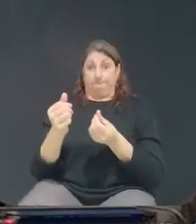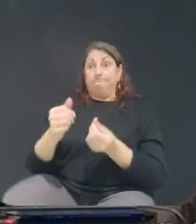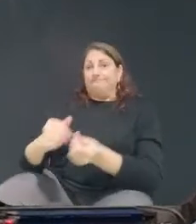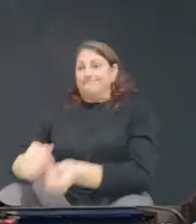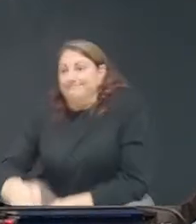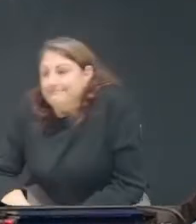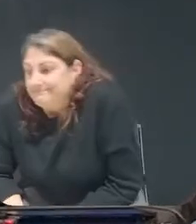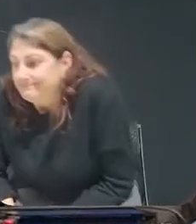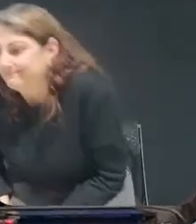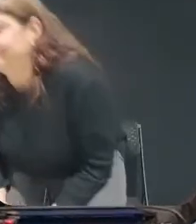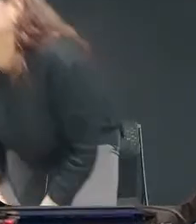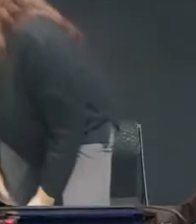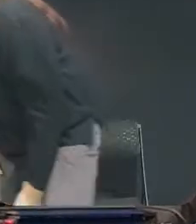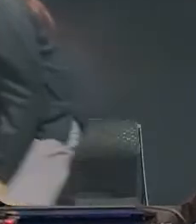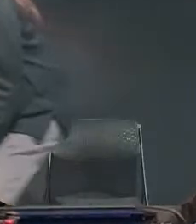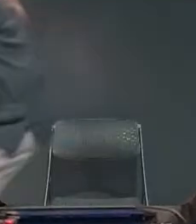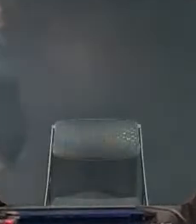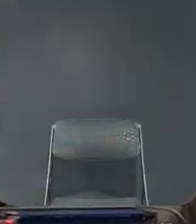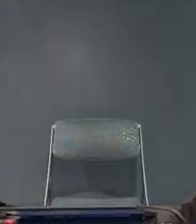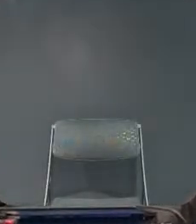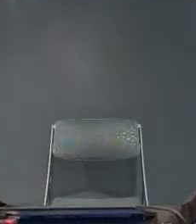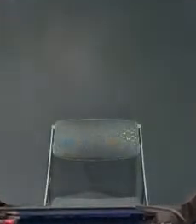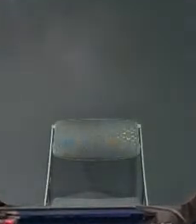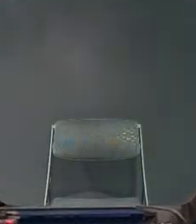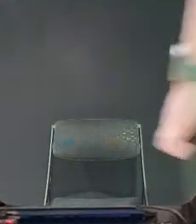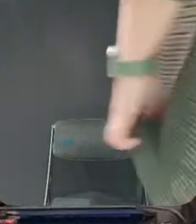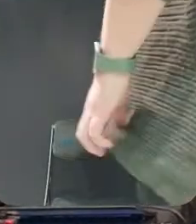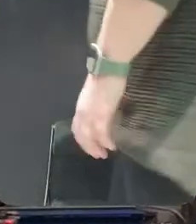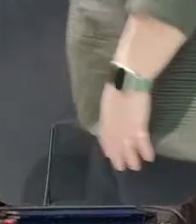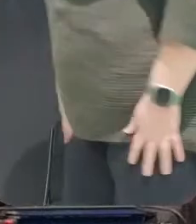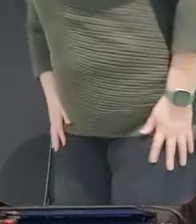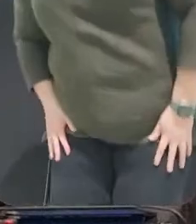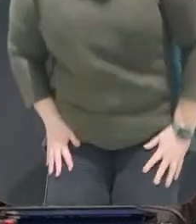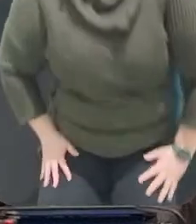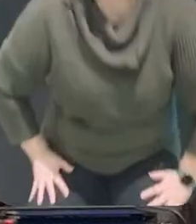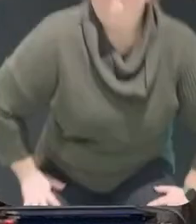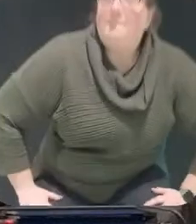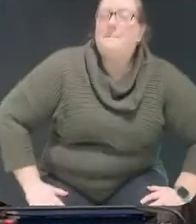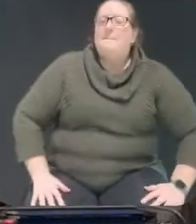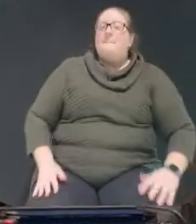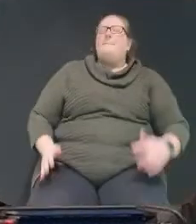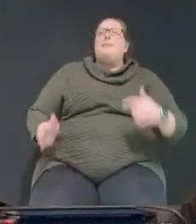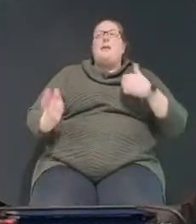It did kind of seem to get passed around. And I know in the Hoovervilles, when they wanted to burn them down,